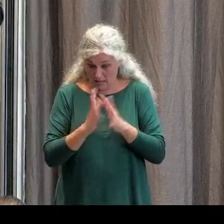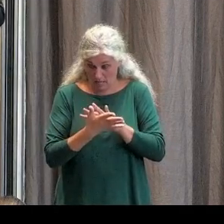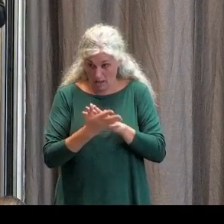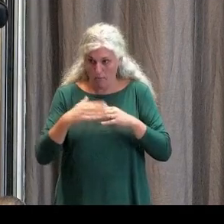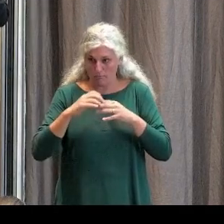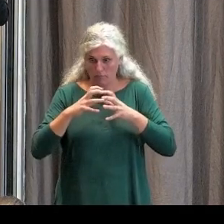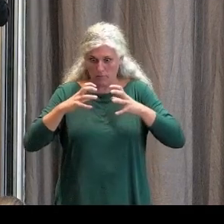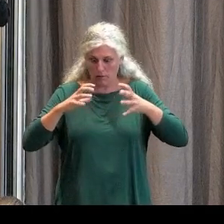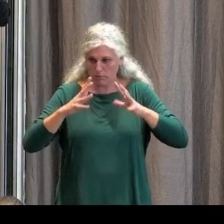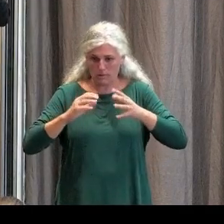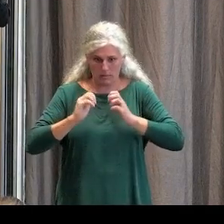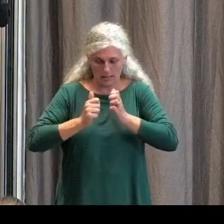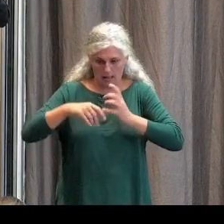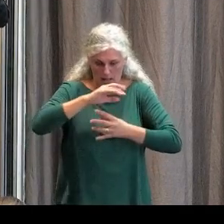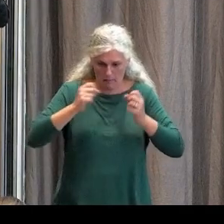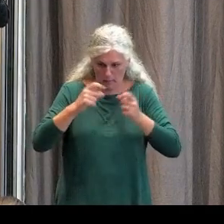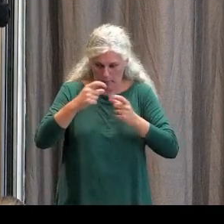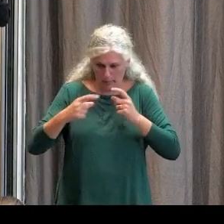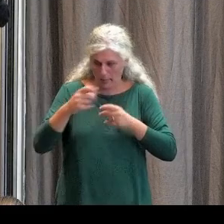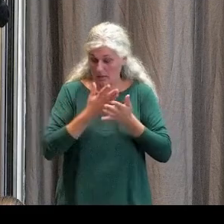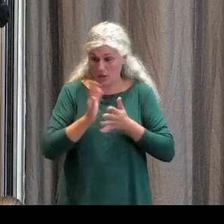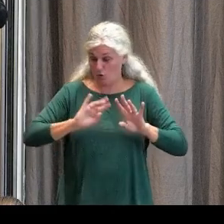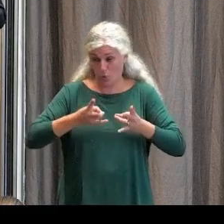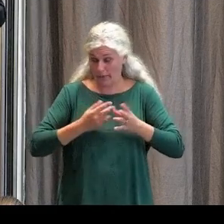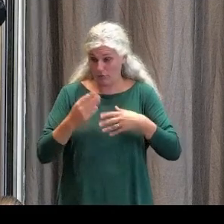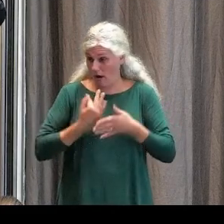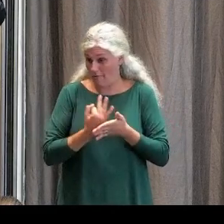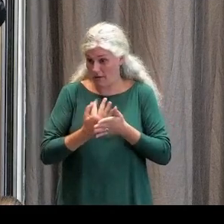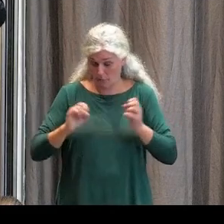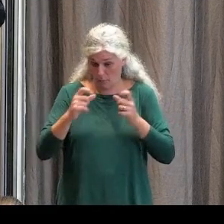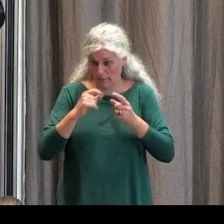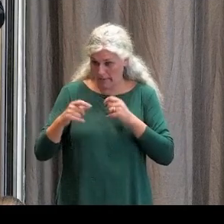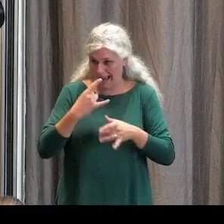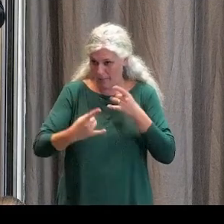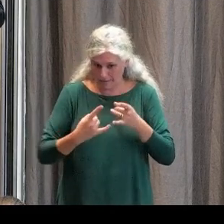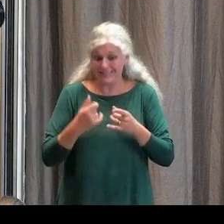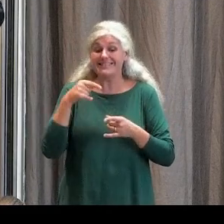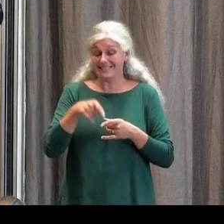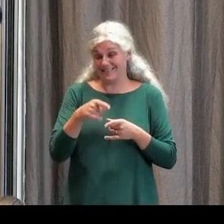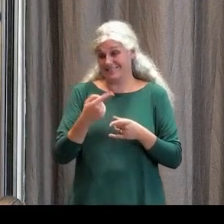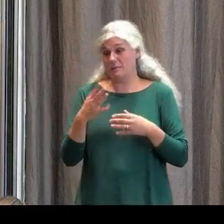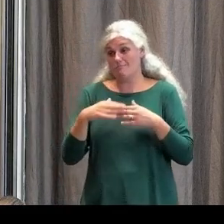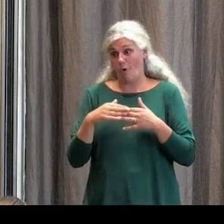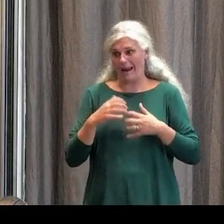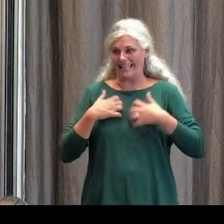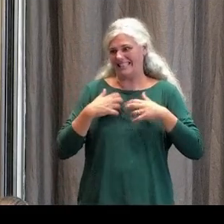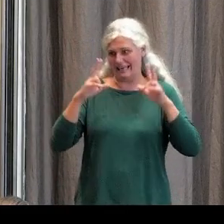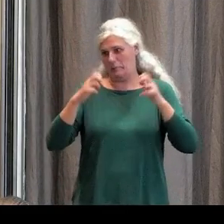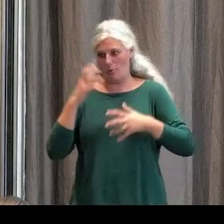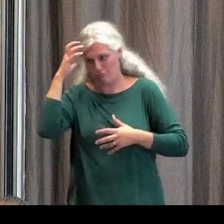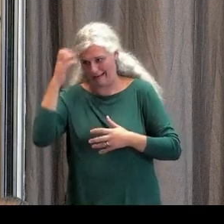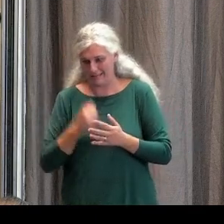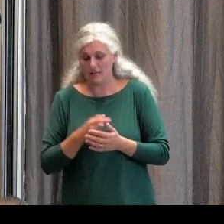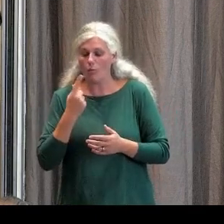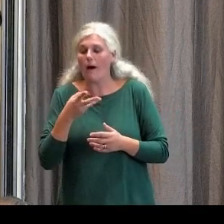excitable. Too many of these charged particles come through, and now we have a more excitable brain. And this is one of the ways